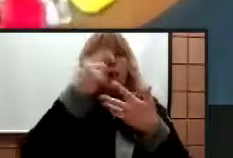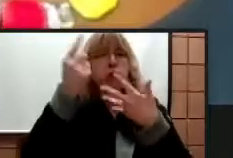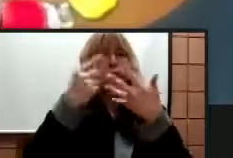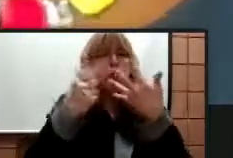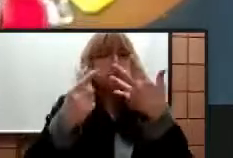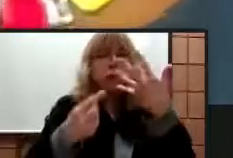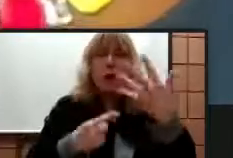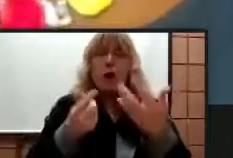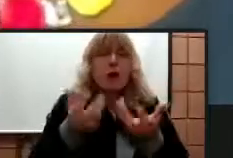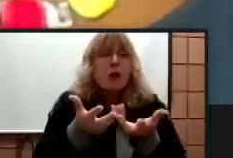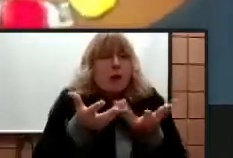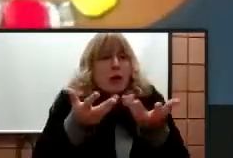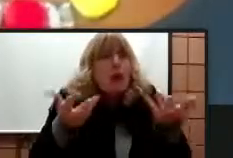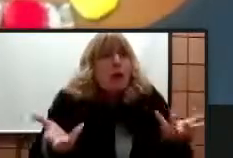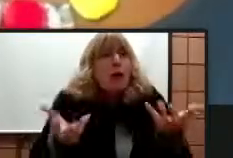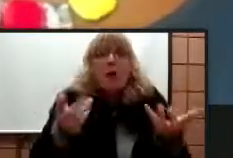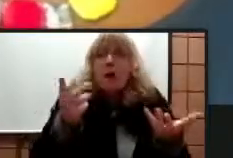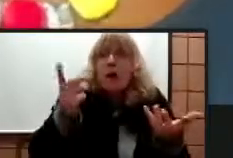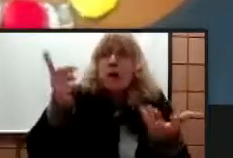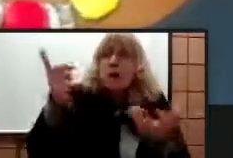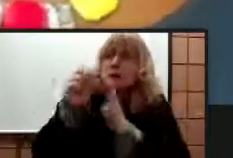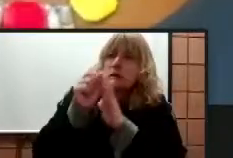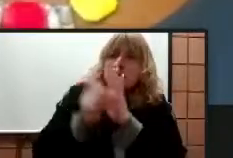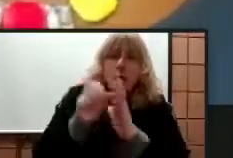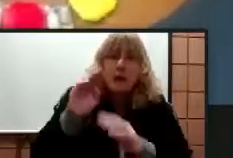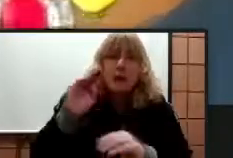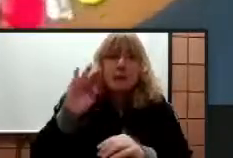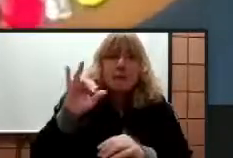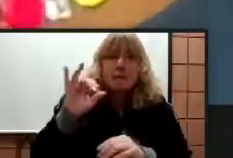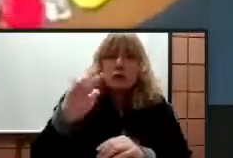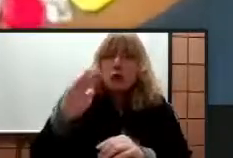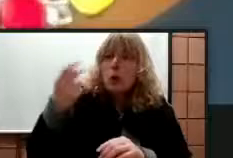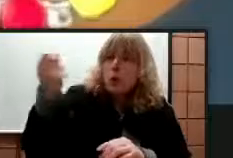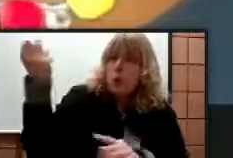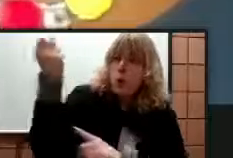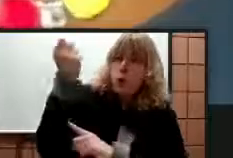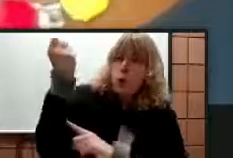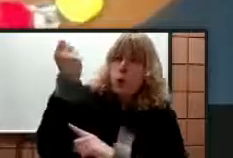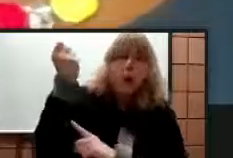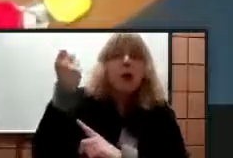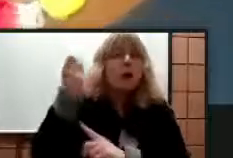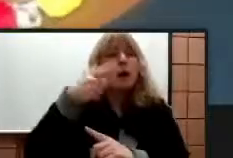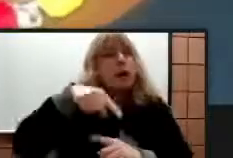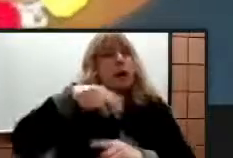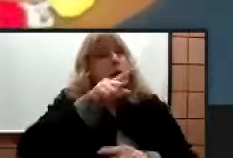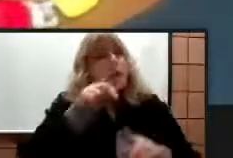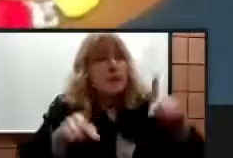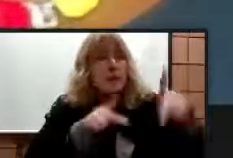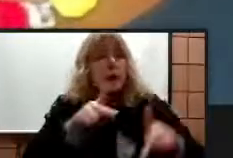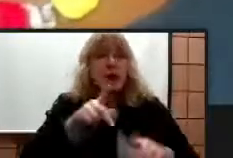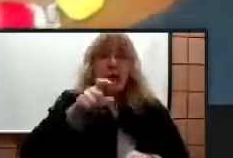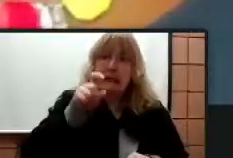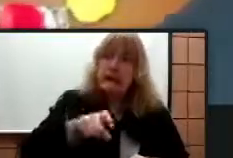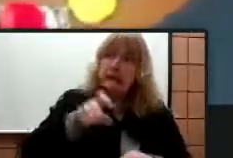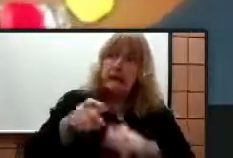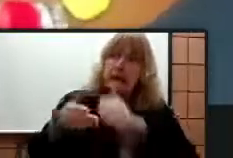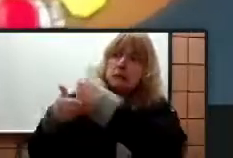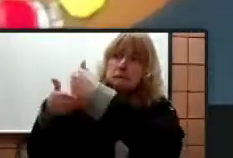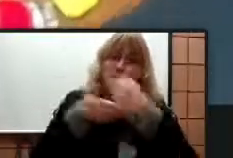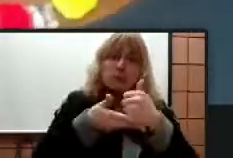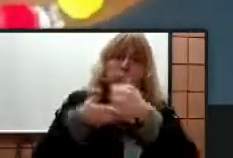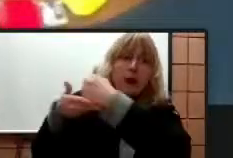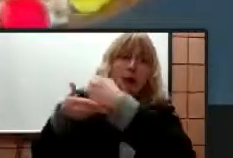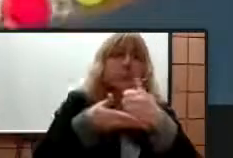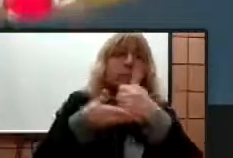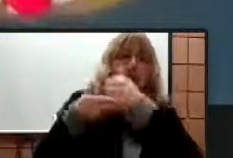the people of the state of Michigan just deserve so much better. So we're asking, I don't know if there's something that's coming across